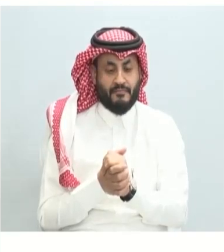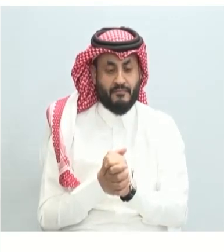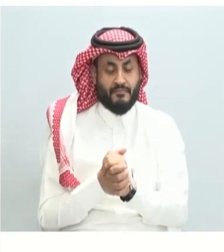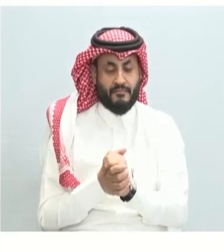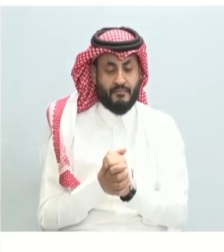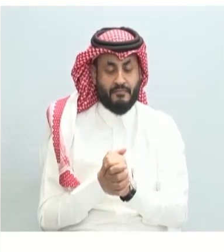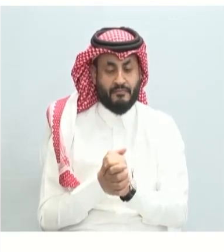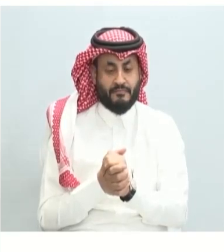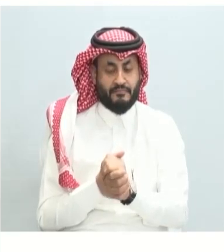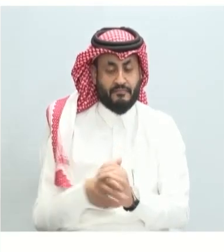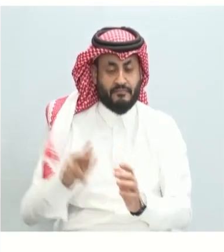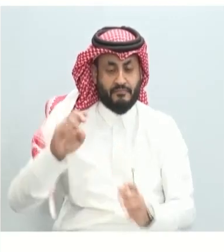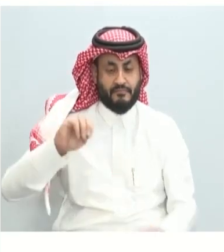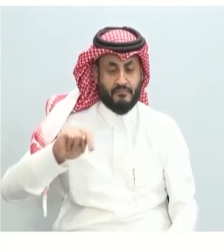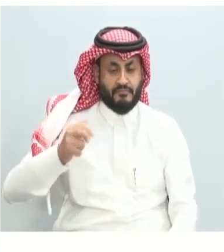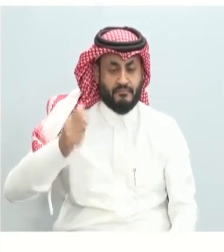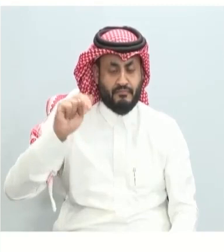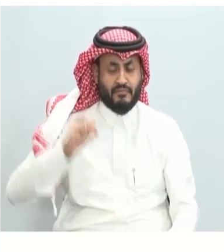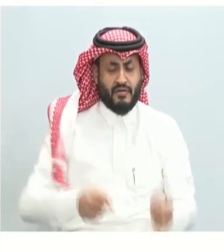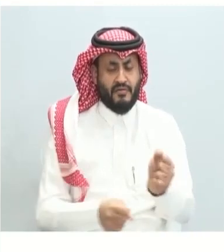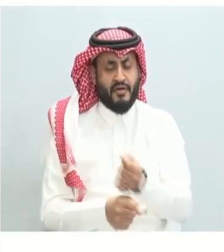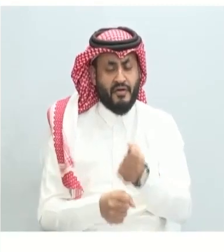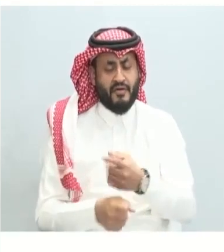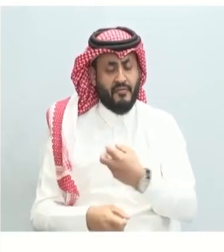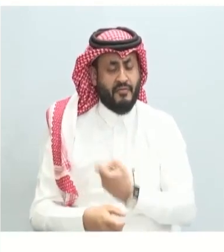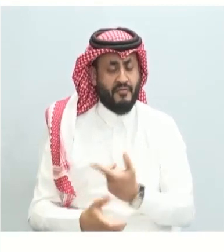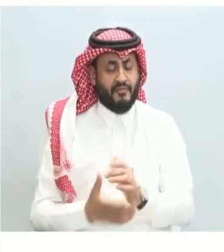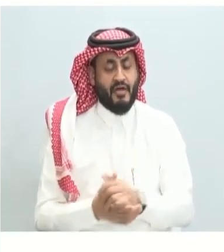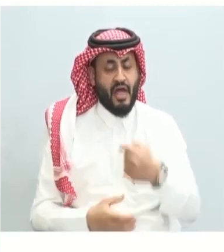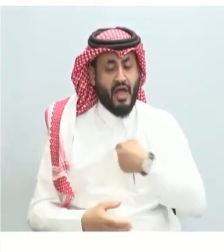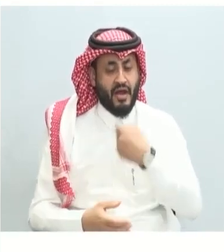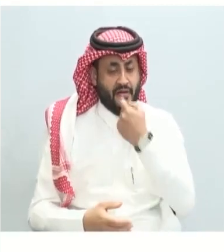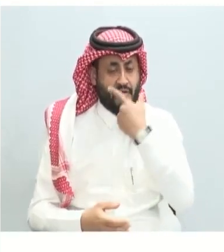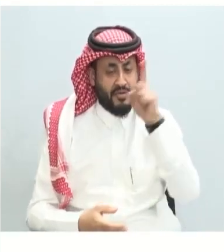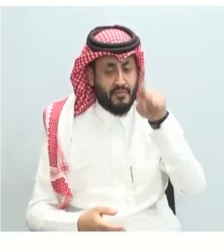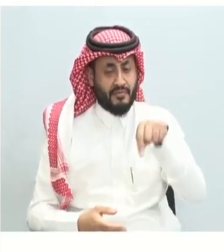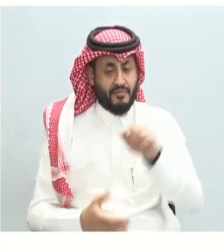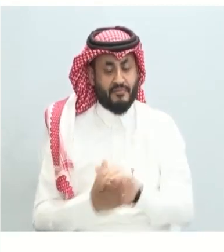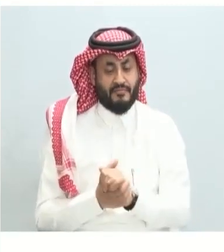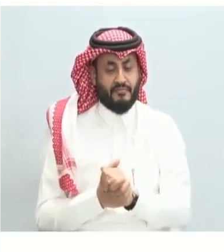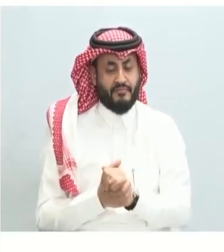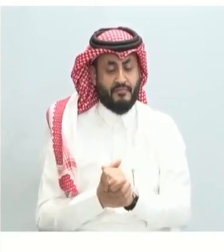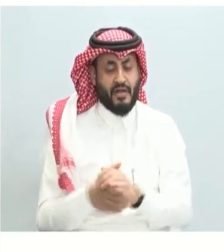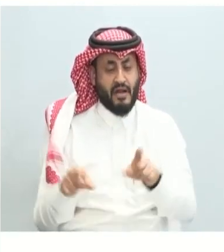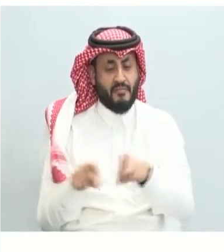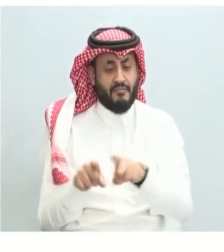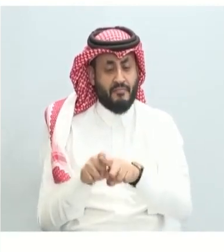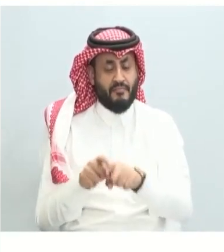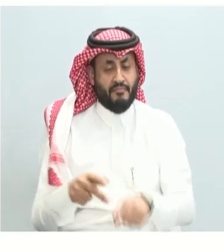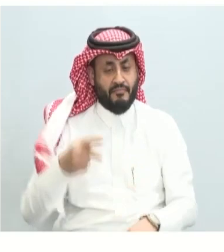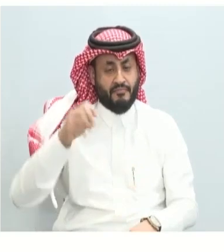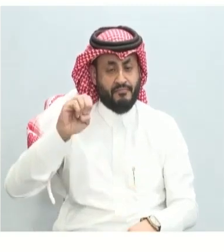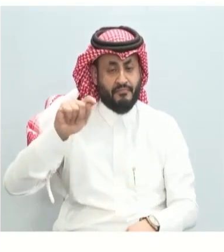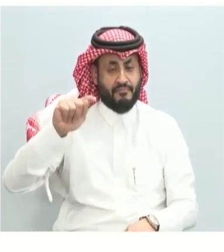Kenan's diary. I am happy today. My friend